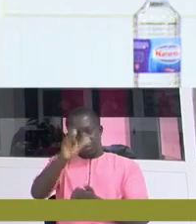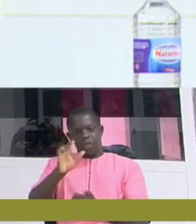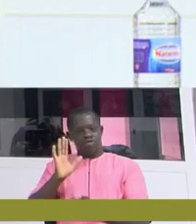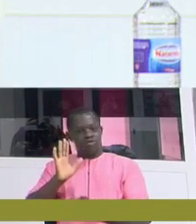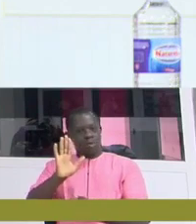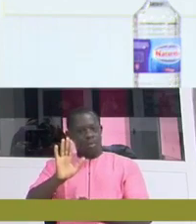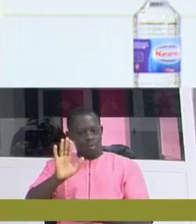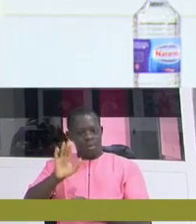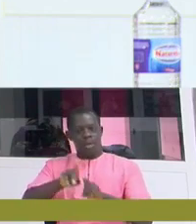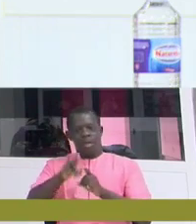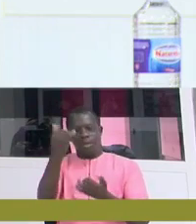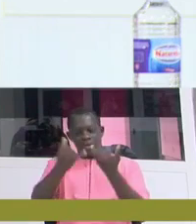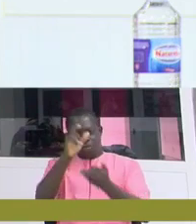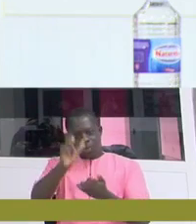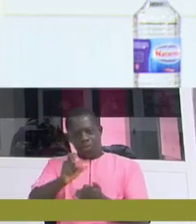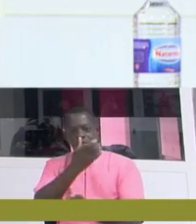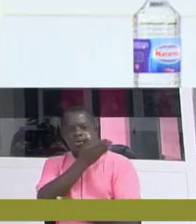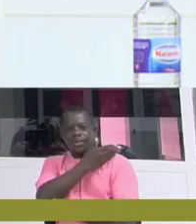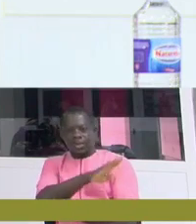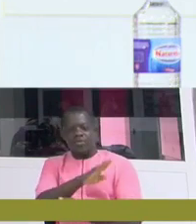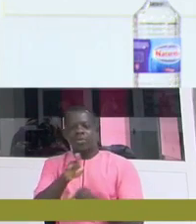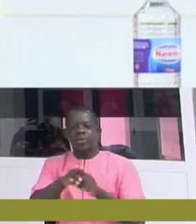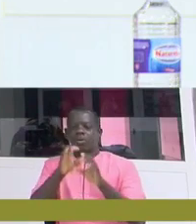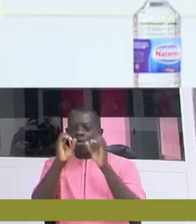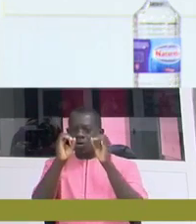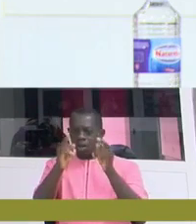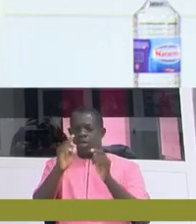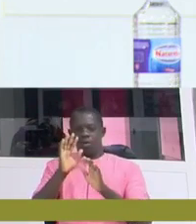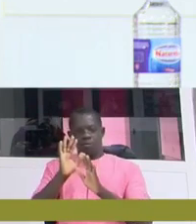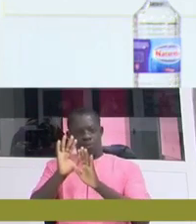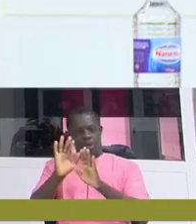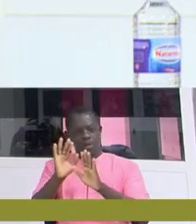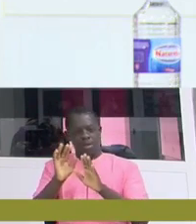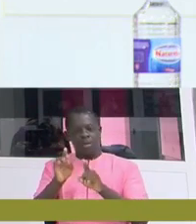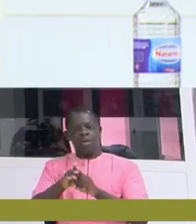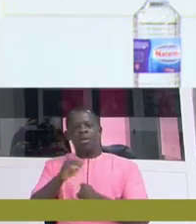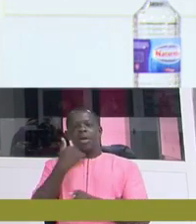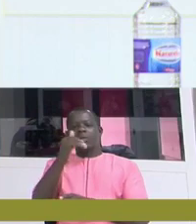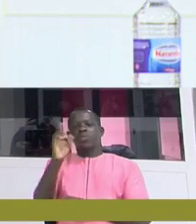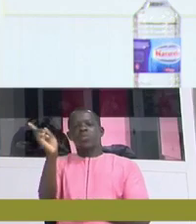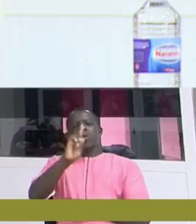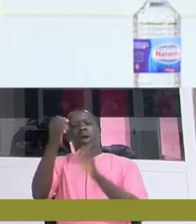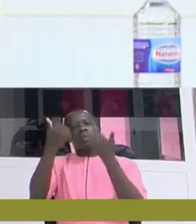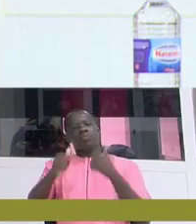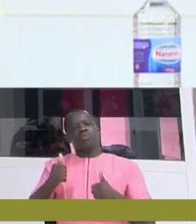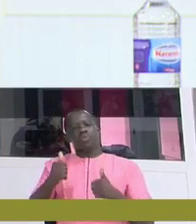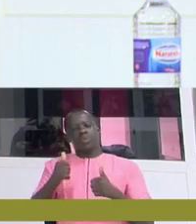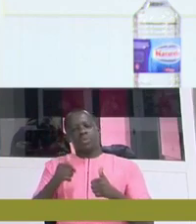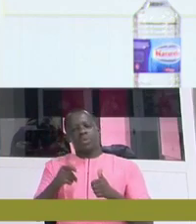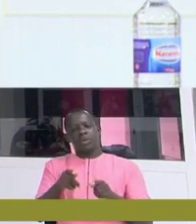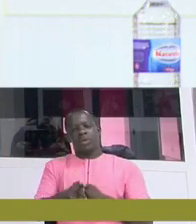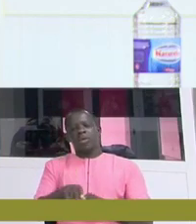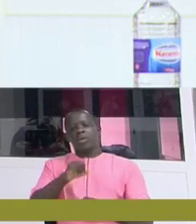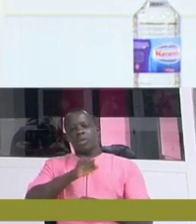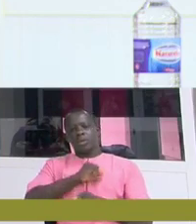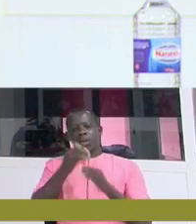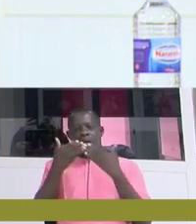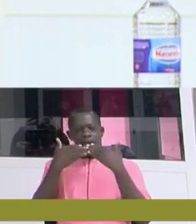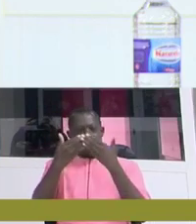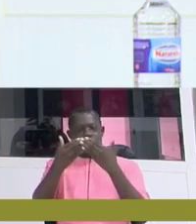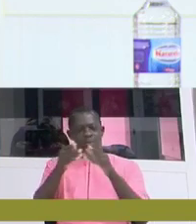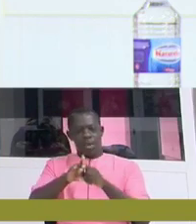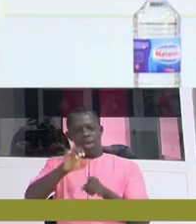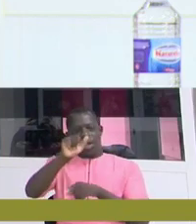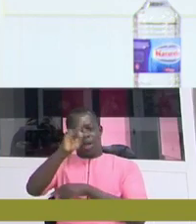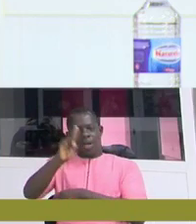The driver wanted to leave. He told the driver, okay, wait. He asked me, what has happened? I